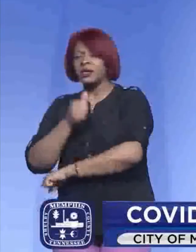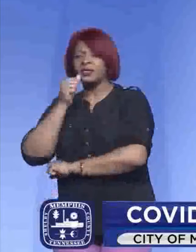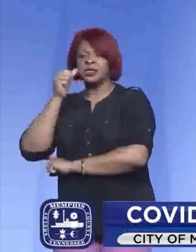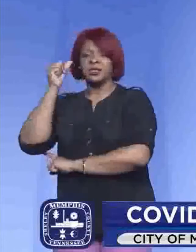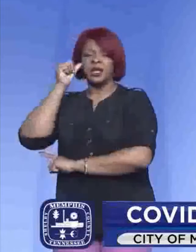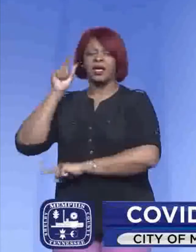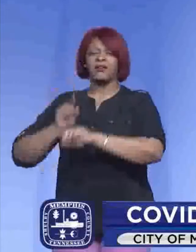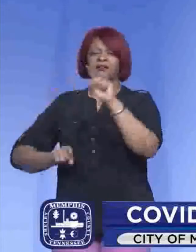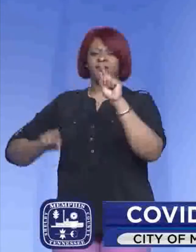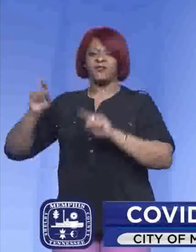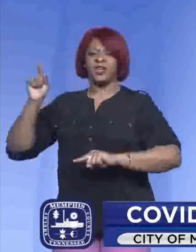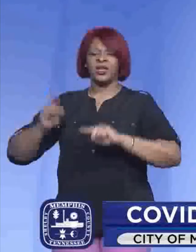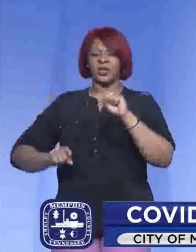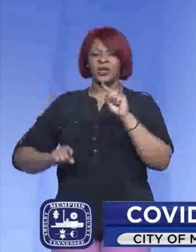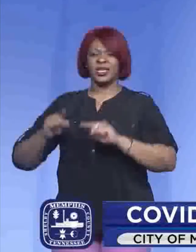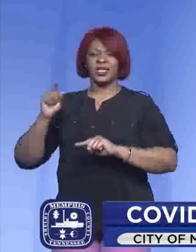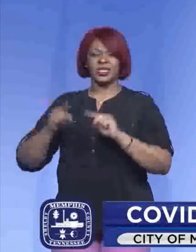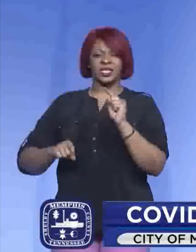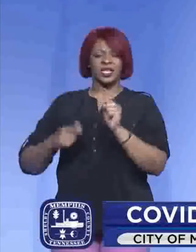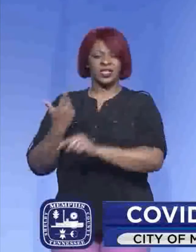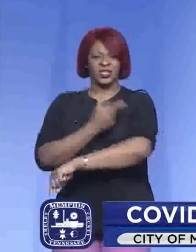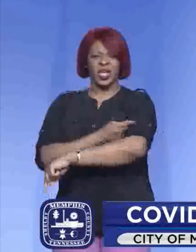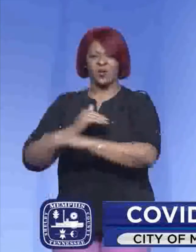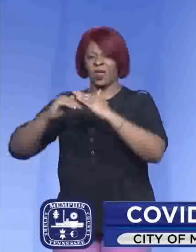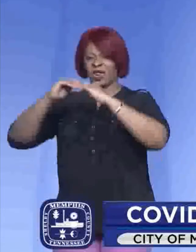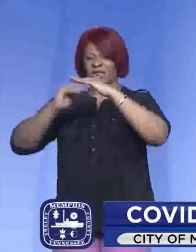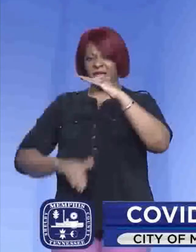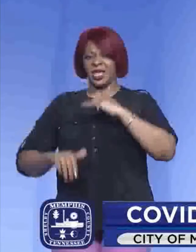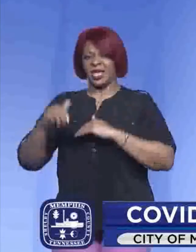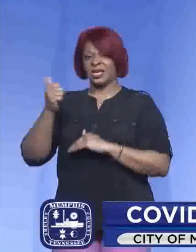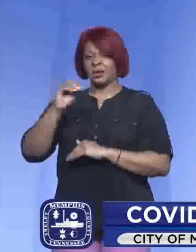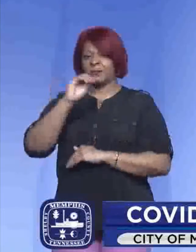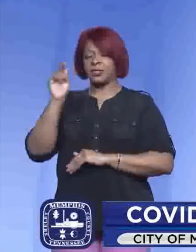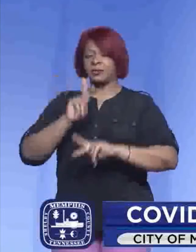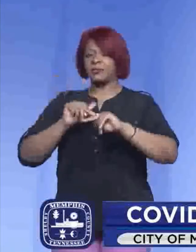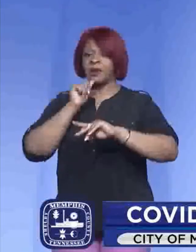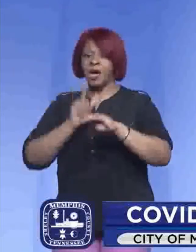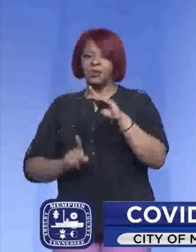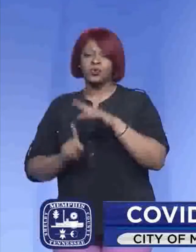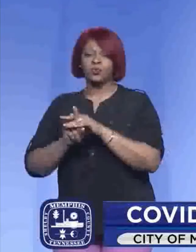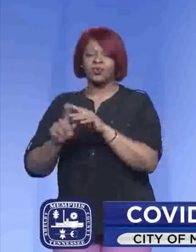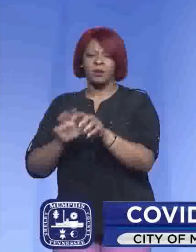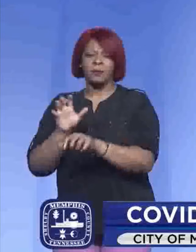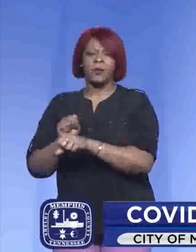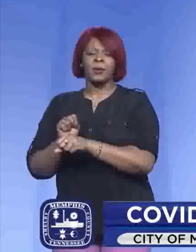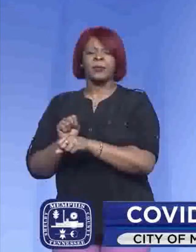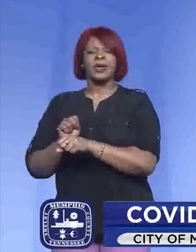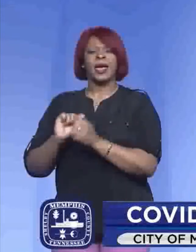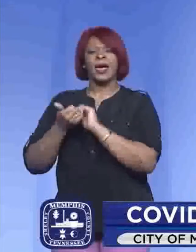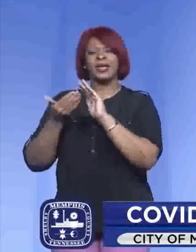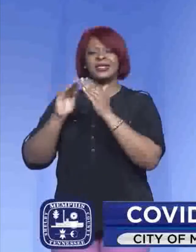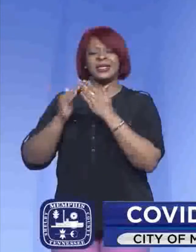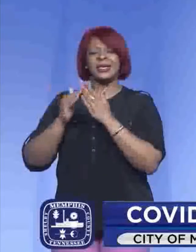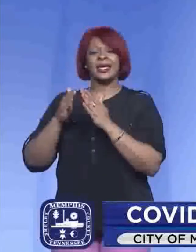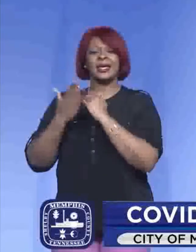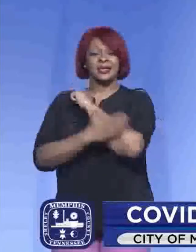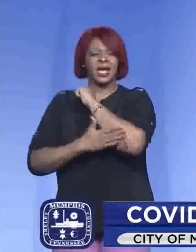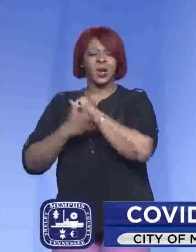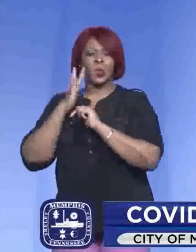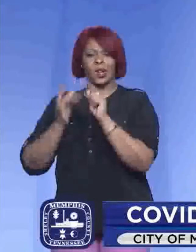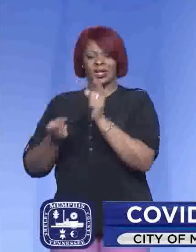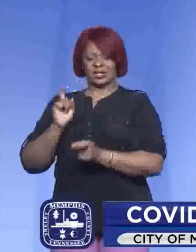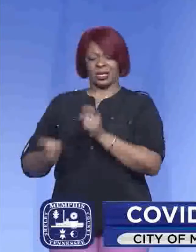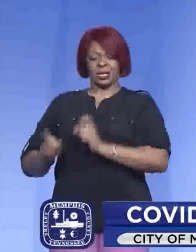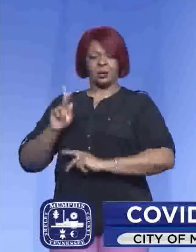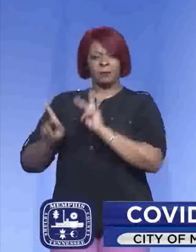various sites was below the scheduled appointments. You guys are saying it's about a 10% no-show rate. How does the city and the county adjust when